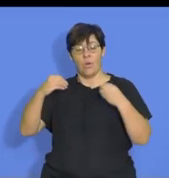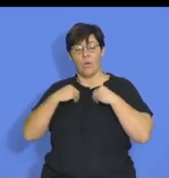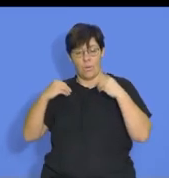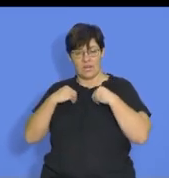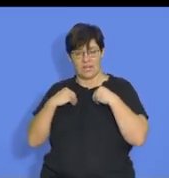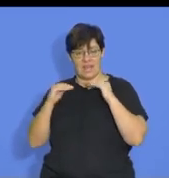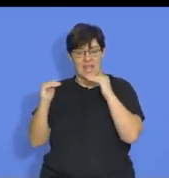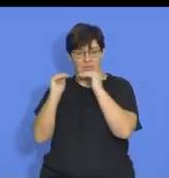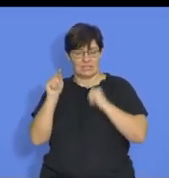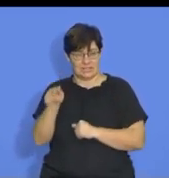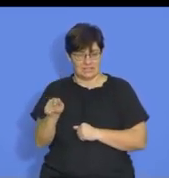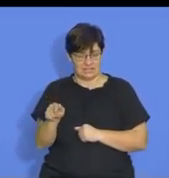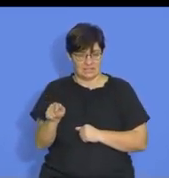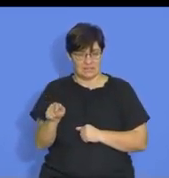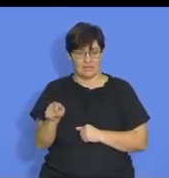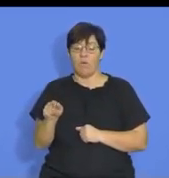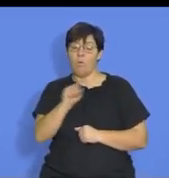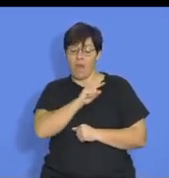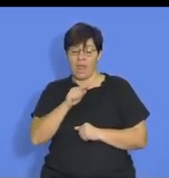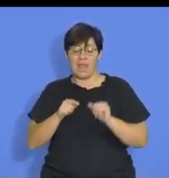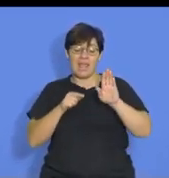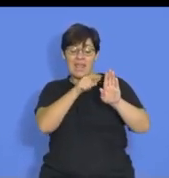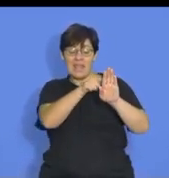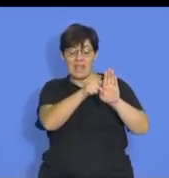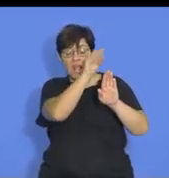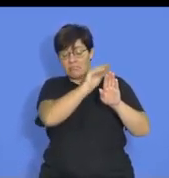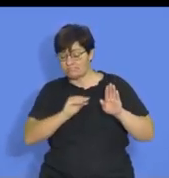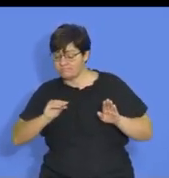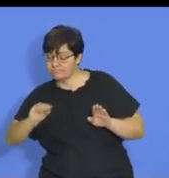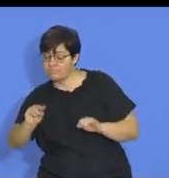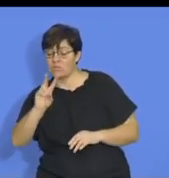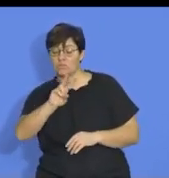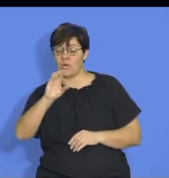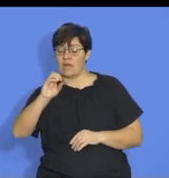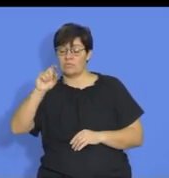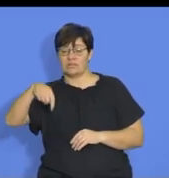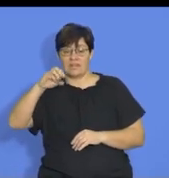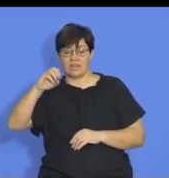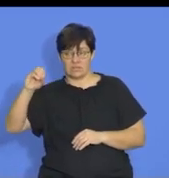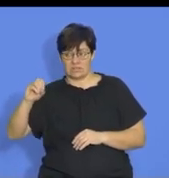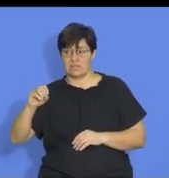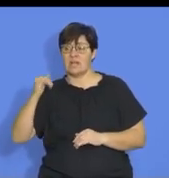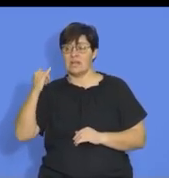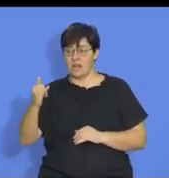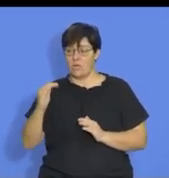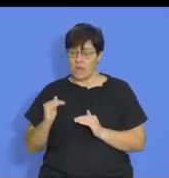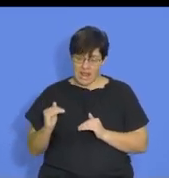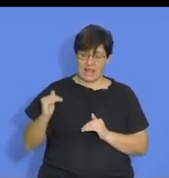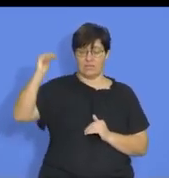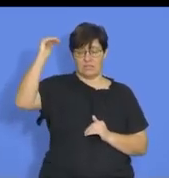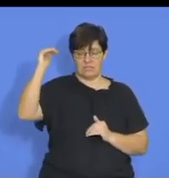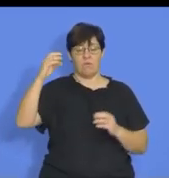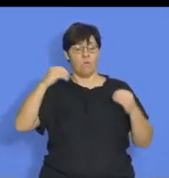equity, and by Craig contributing an additional 200,000, equity is going to